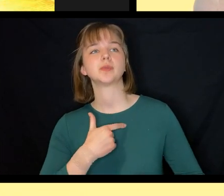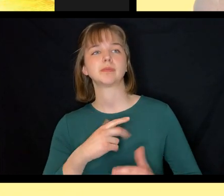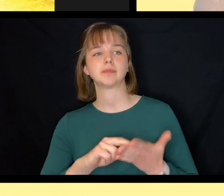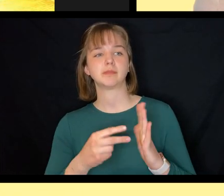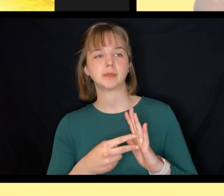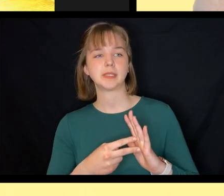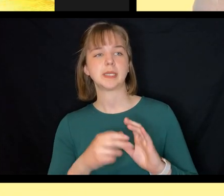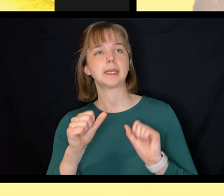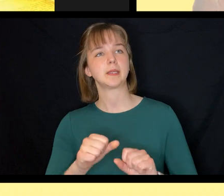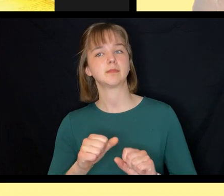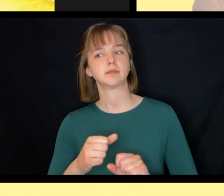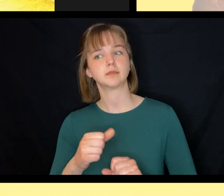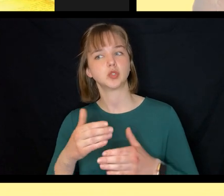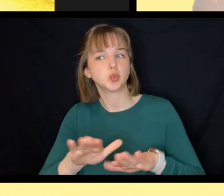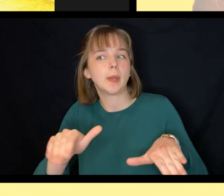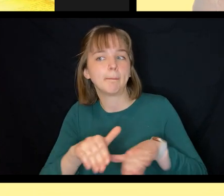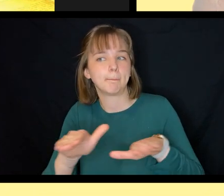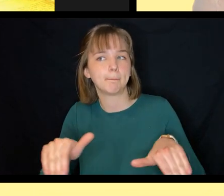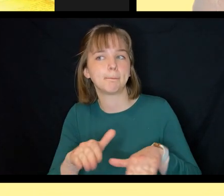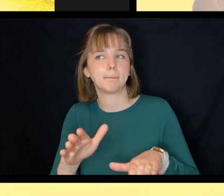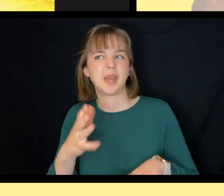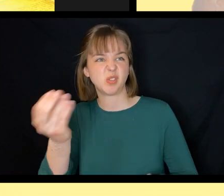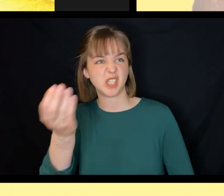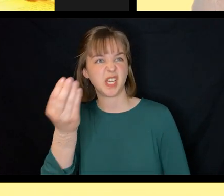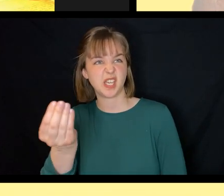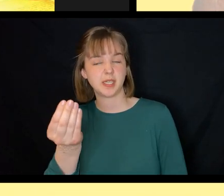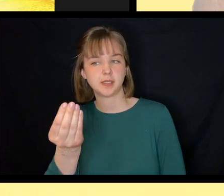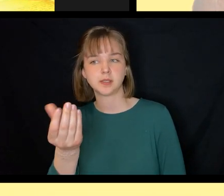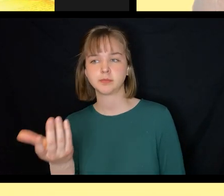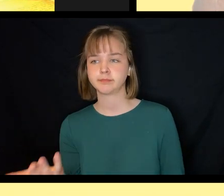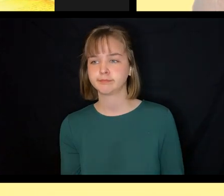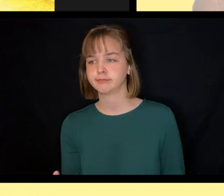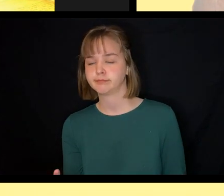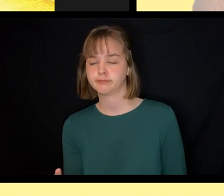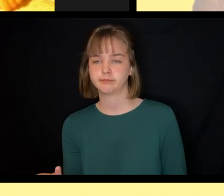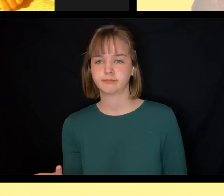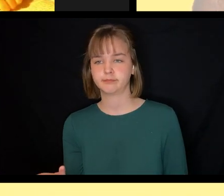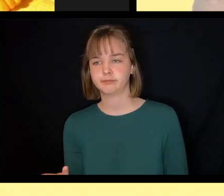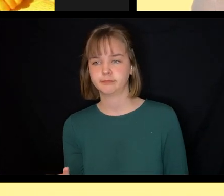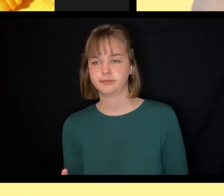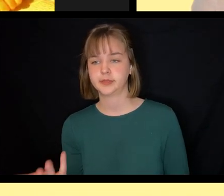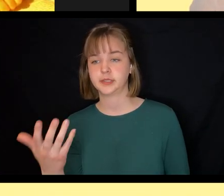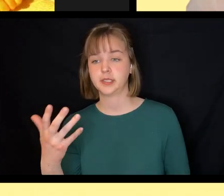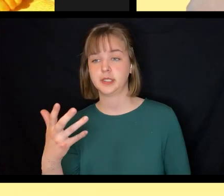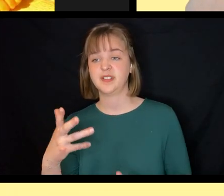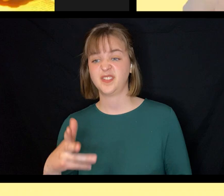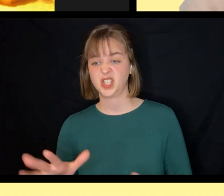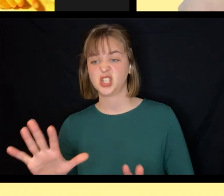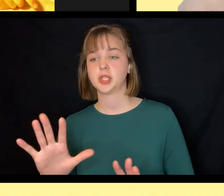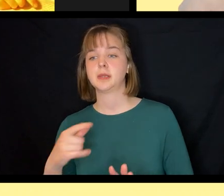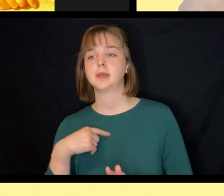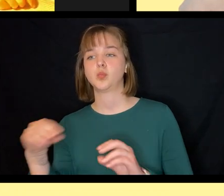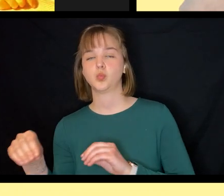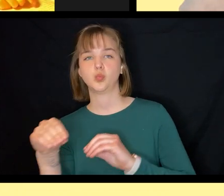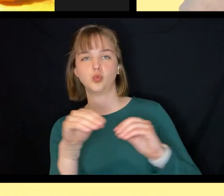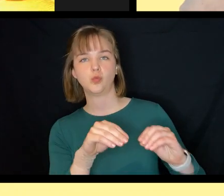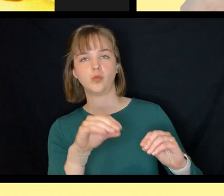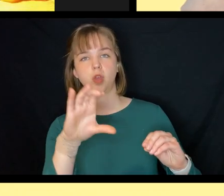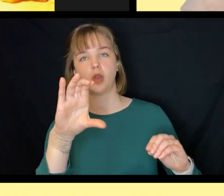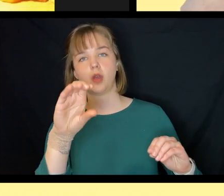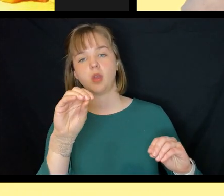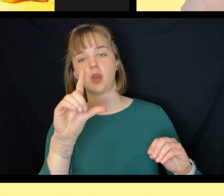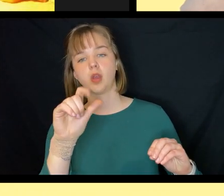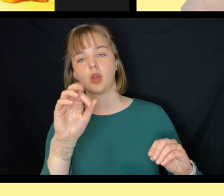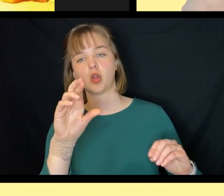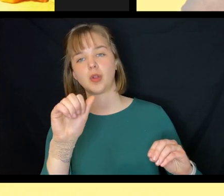team in Westminster, Maryland for a little while. And that kept me in pretty good shape. And then I moved out to